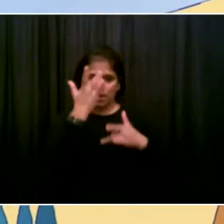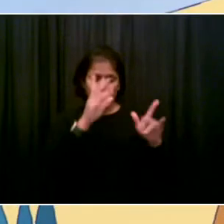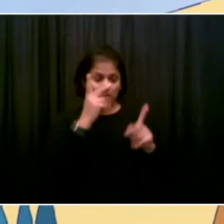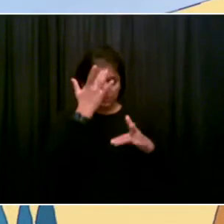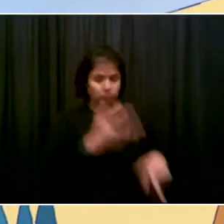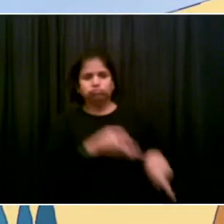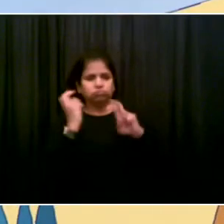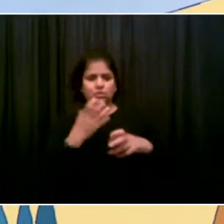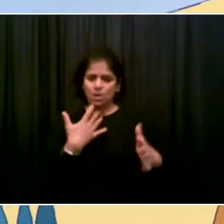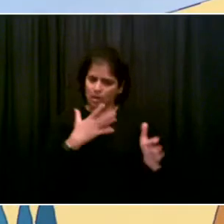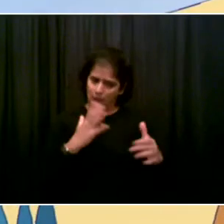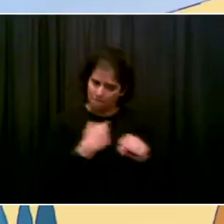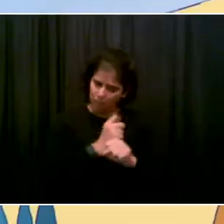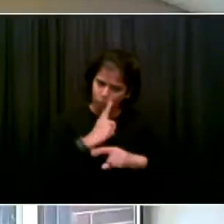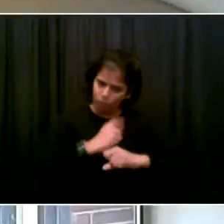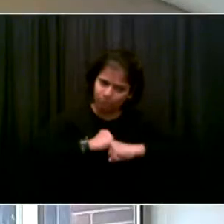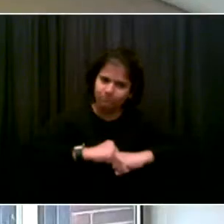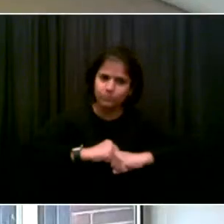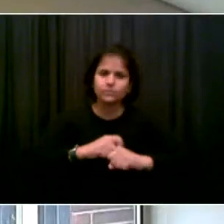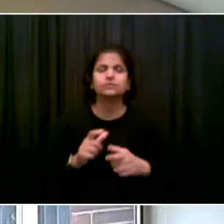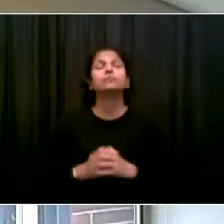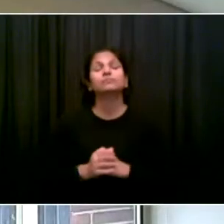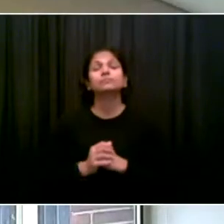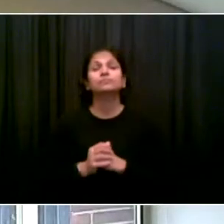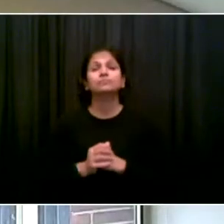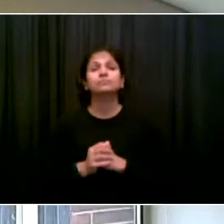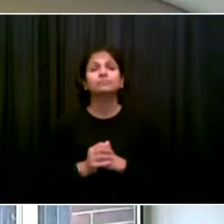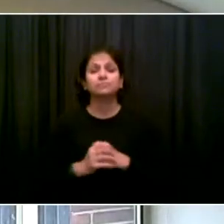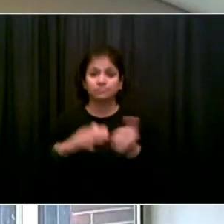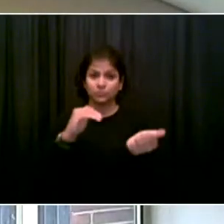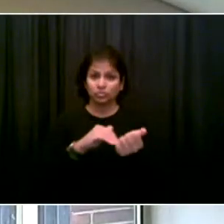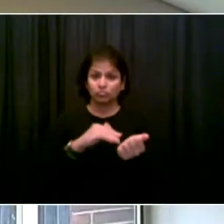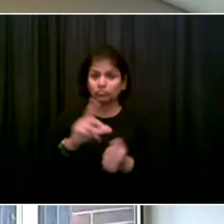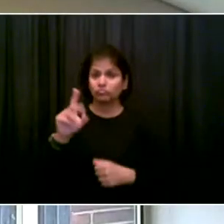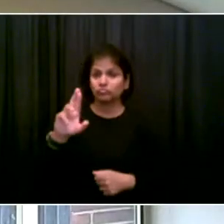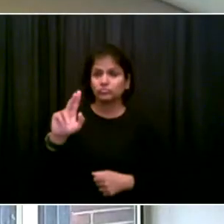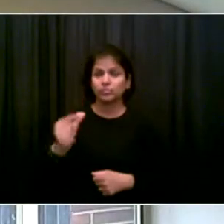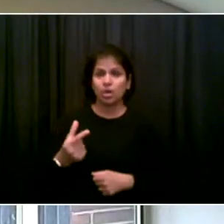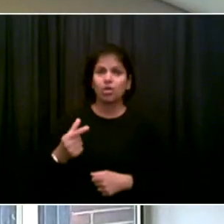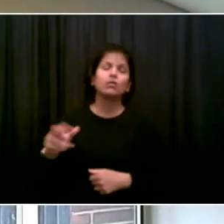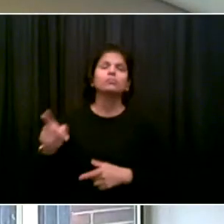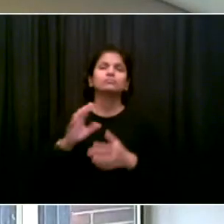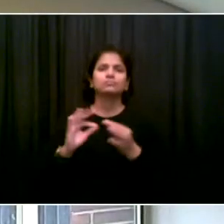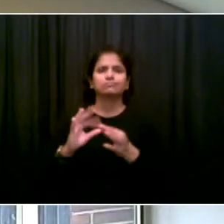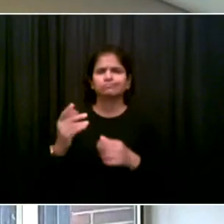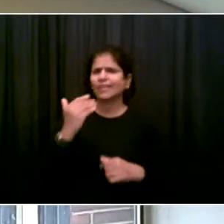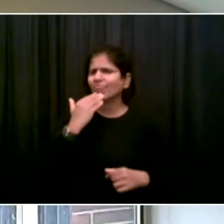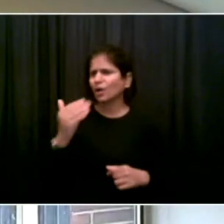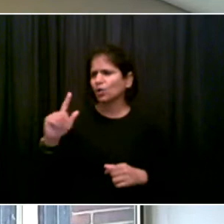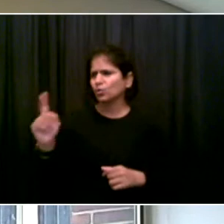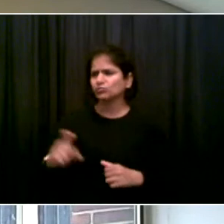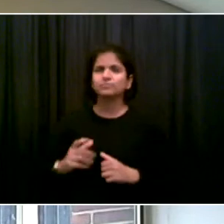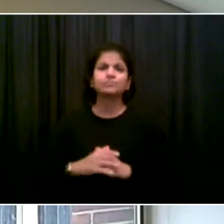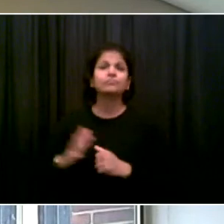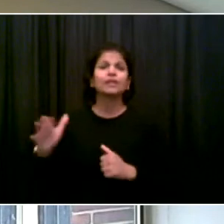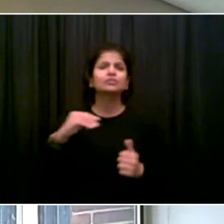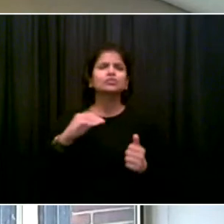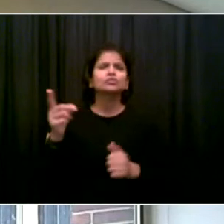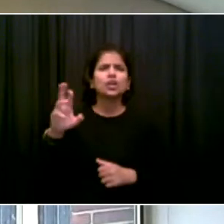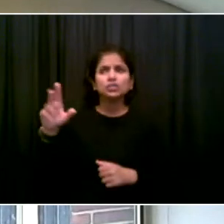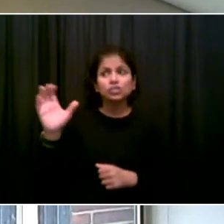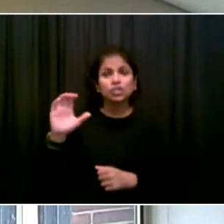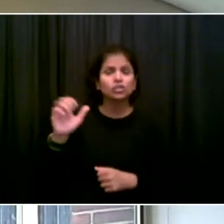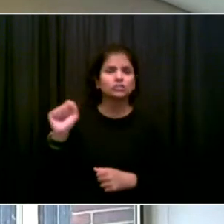add. And Steve, I really appreciate that question. As Dr. Choksi said, concretely, we look at cases, hospitalizations, and deaths, and